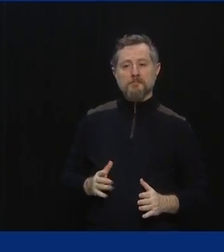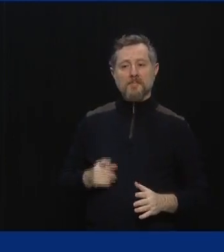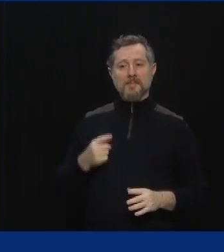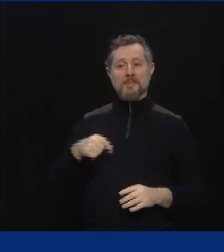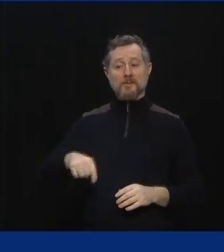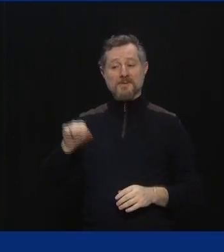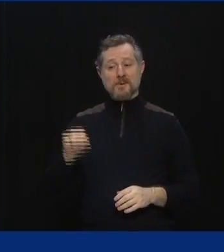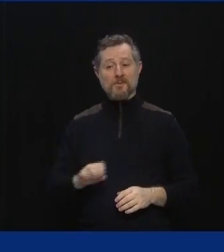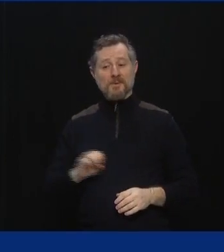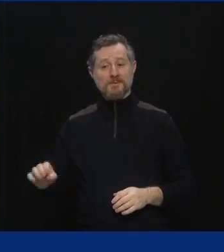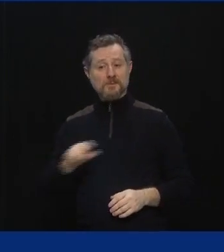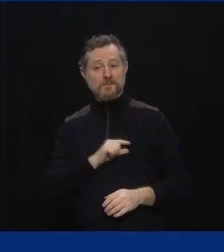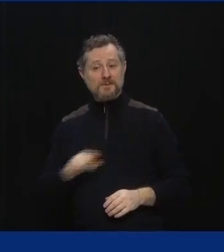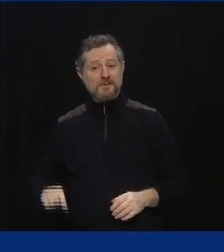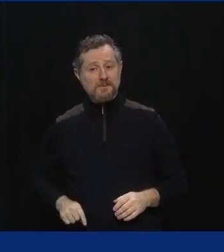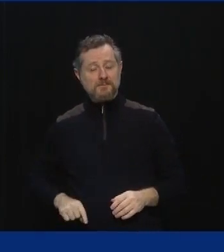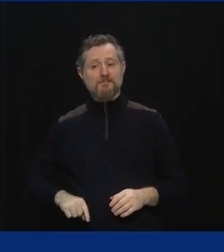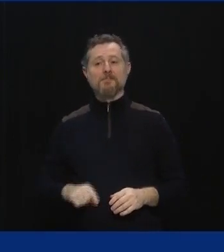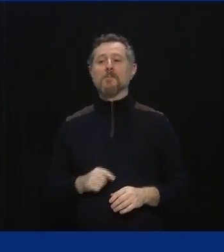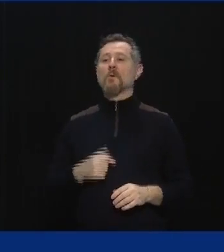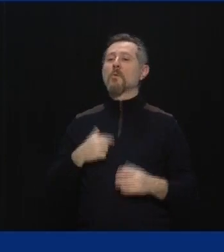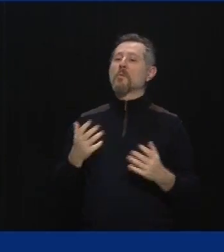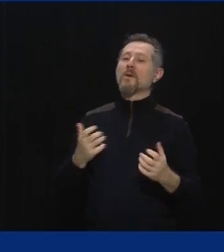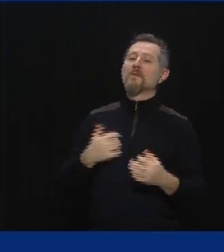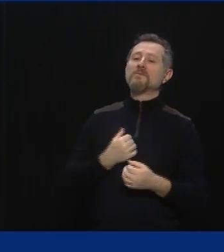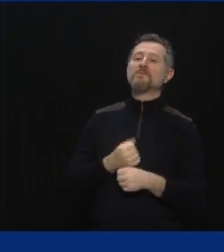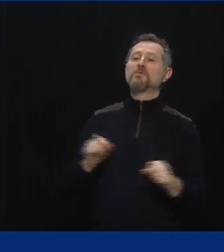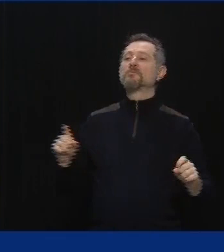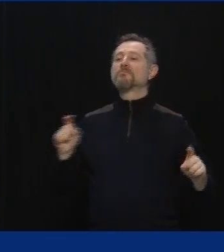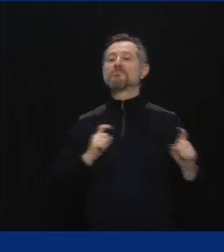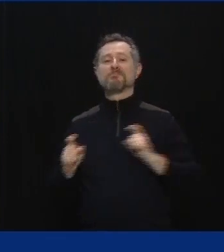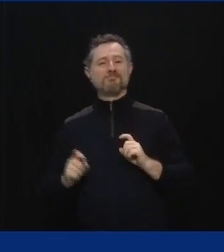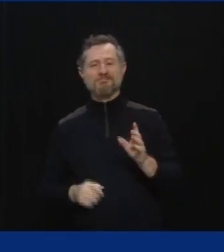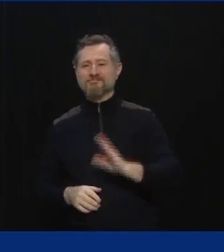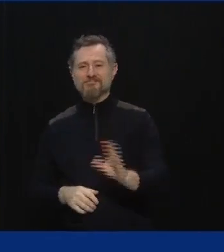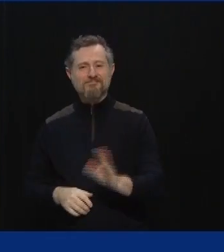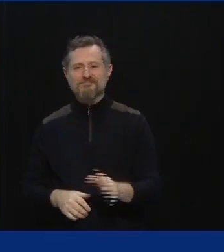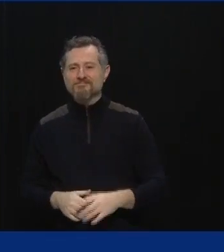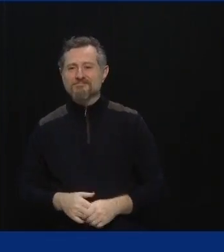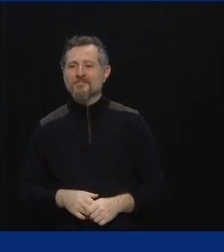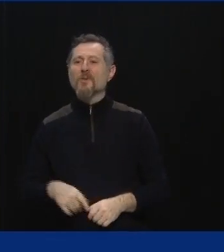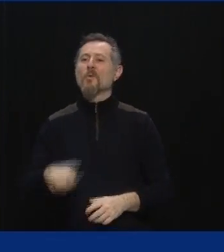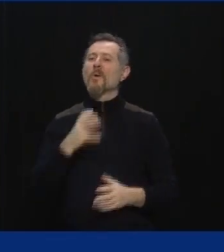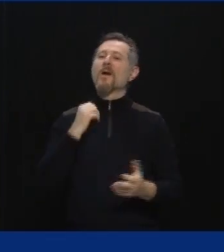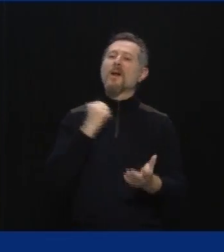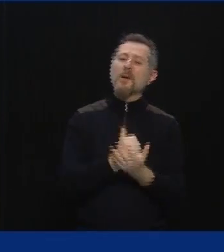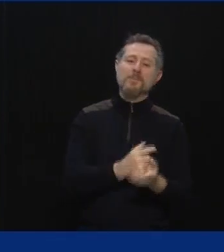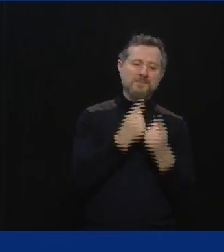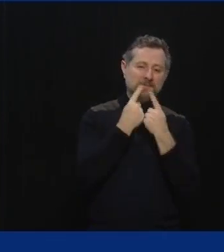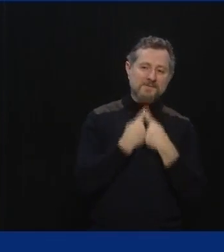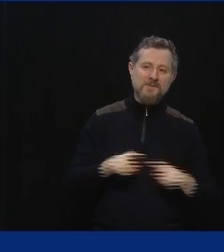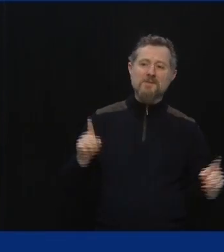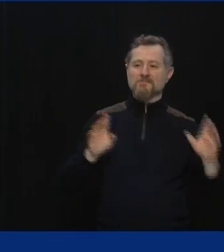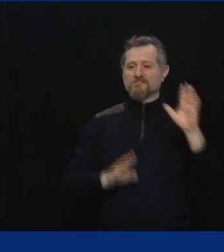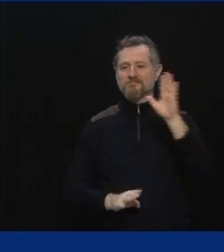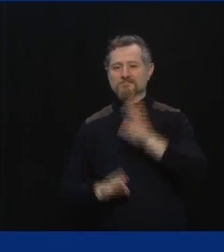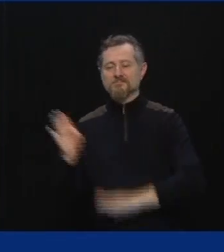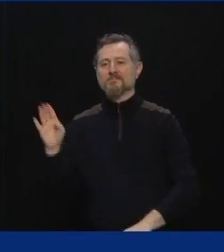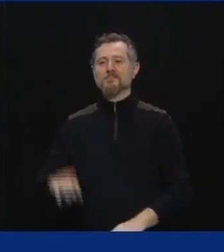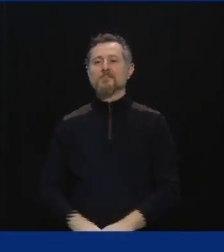aren't looking for a handout, they're looking for a hand up. This is what this